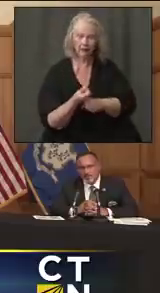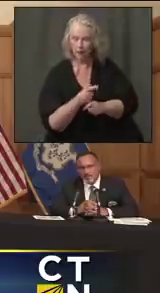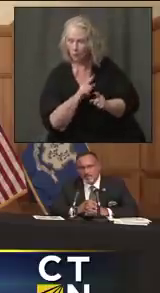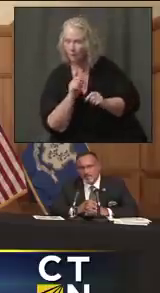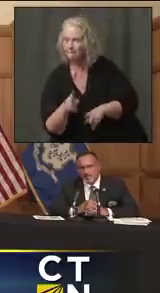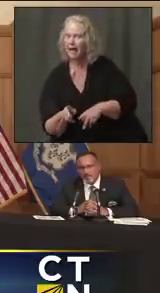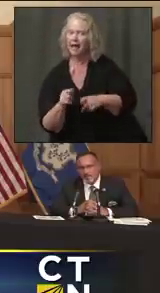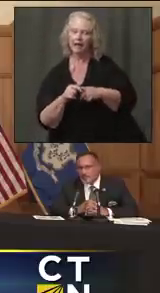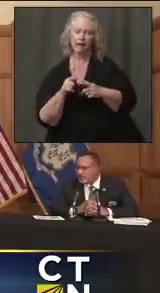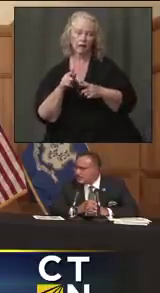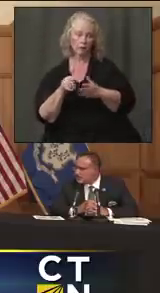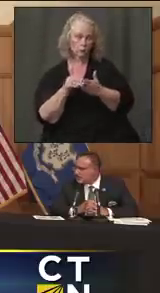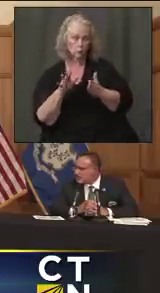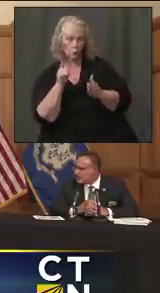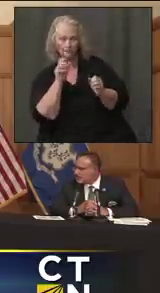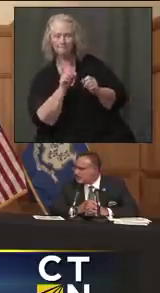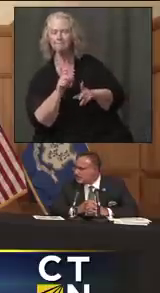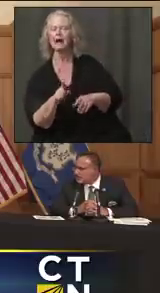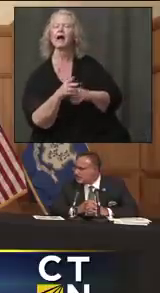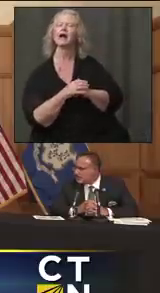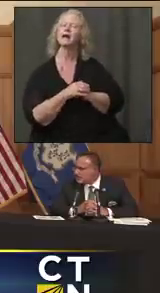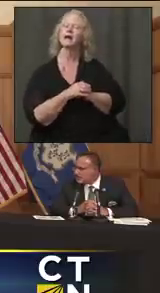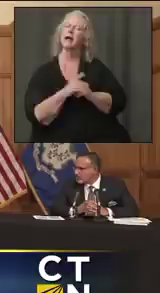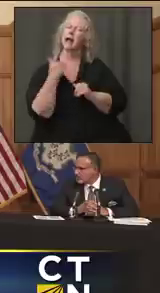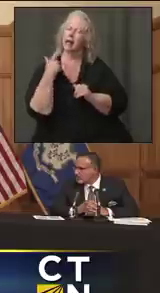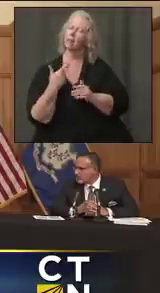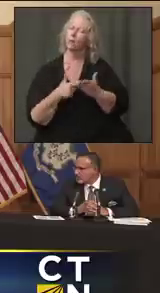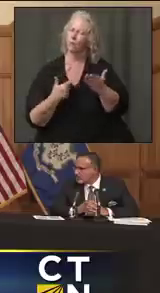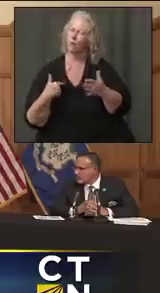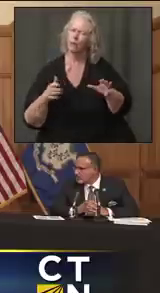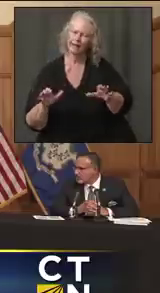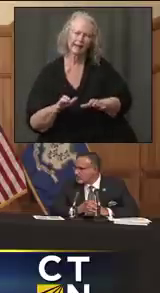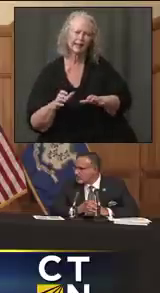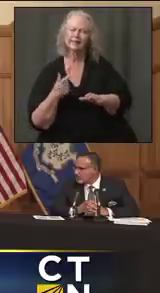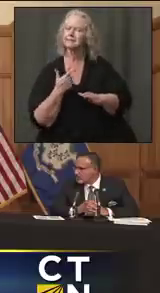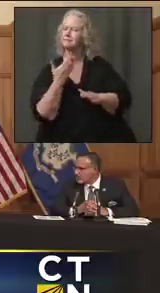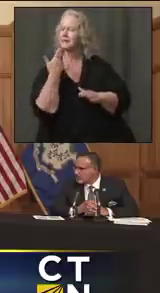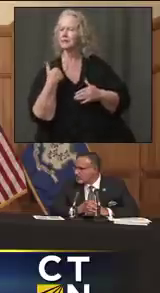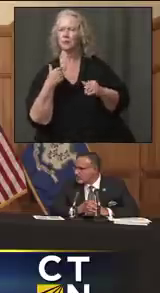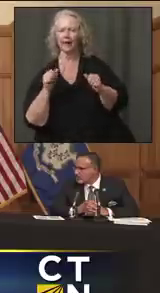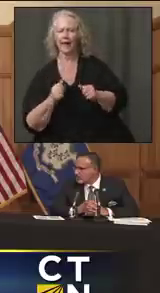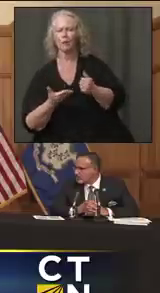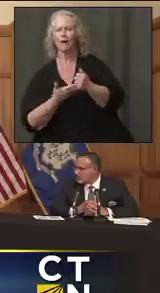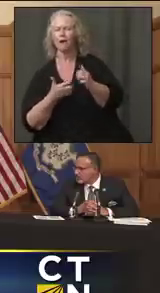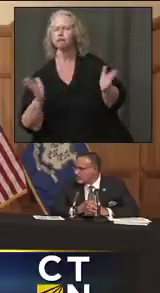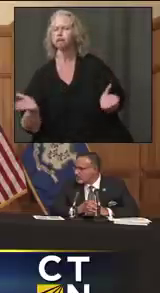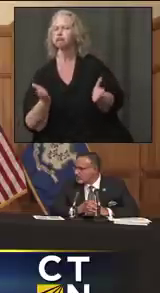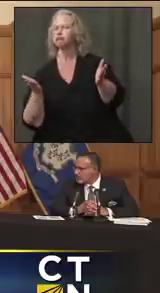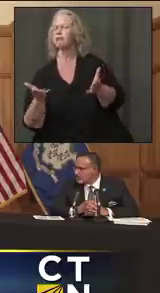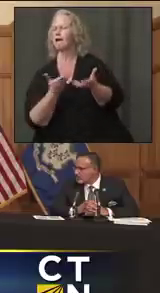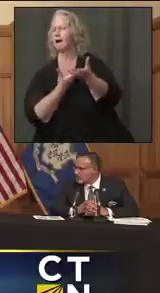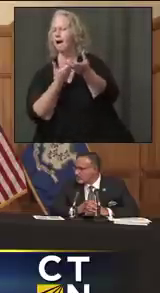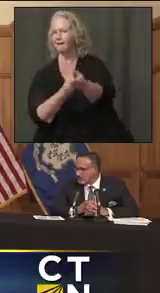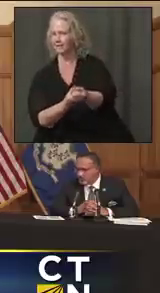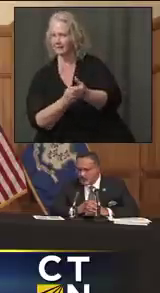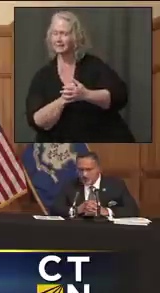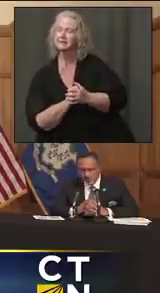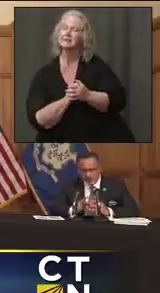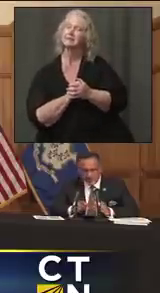come back? I think what we have done is done everything we could to build your confidence, working with Miguel. We tried to